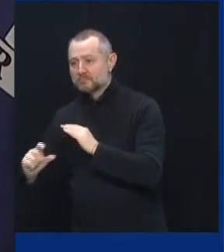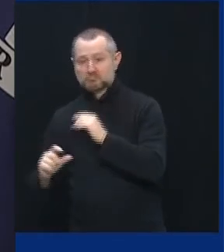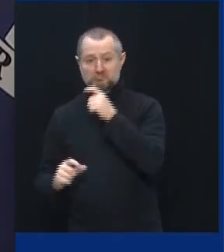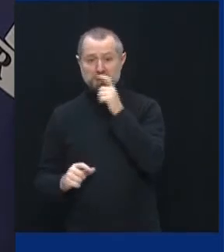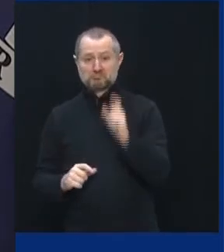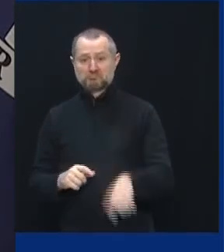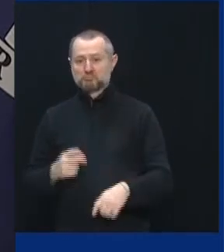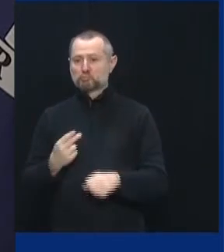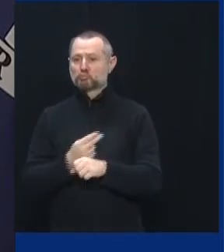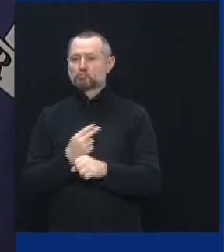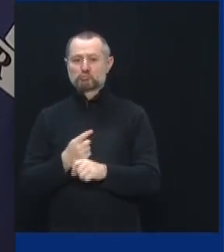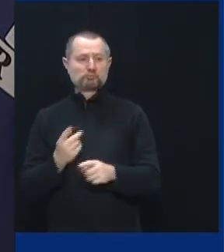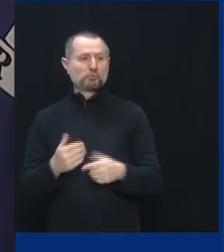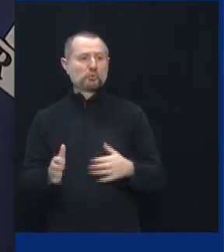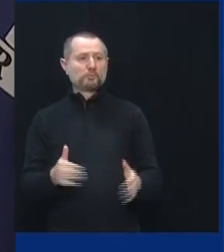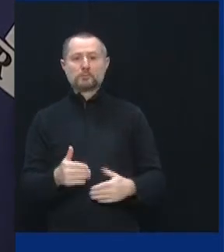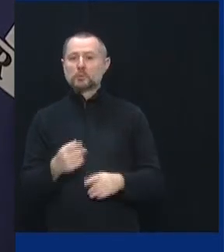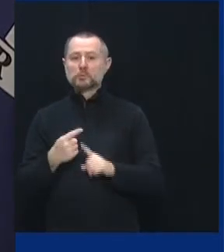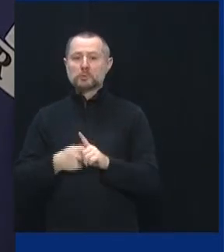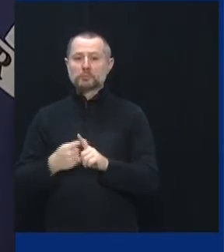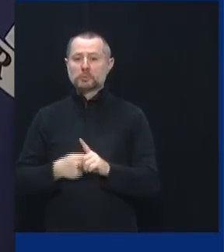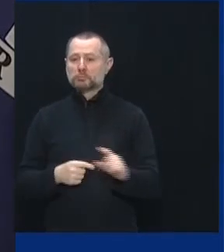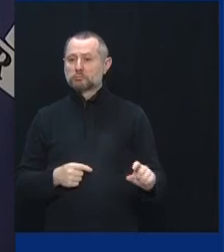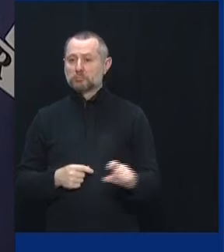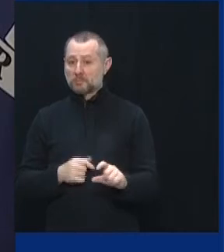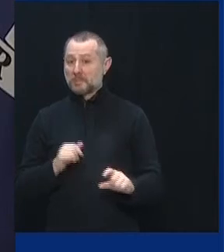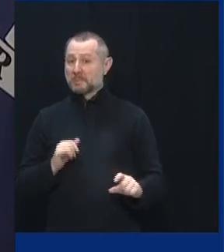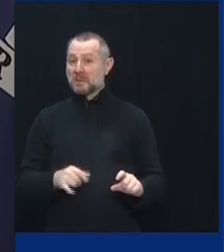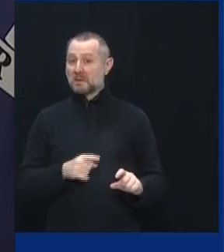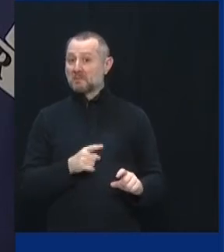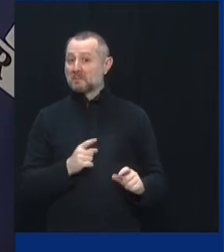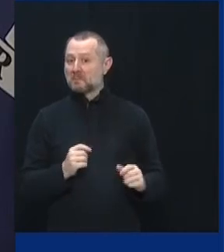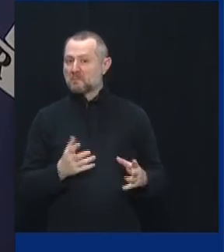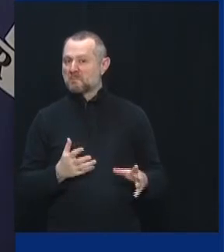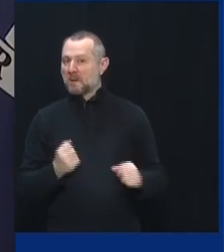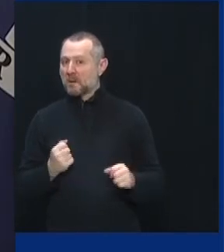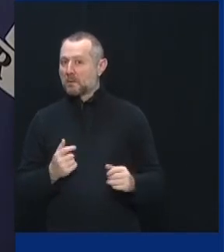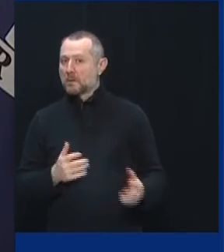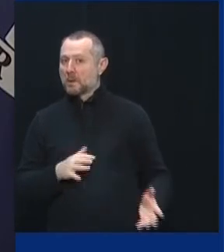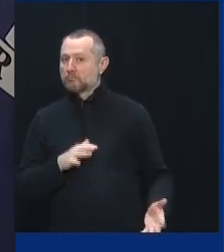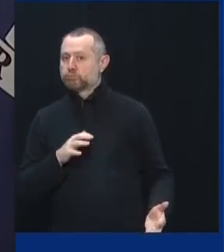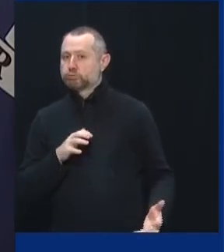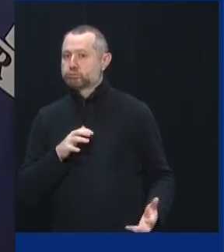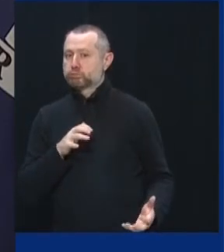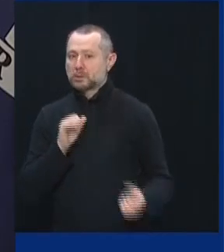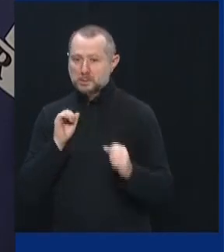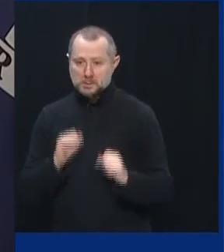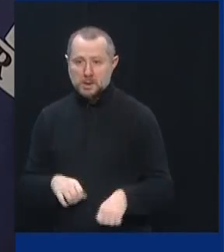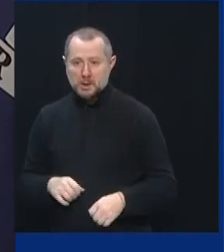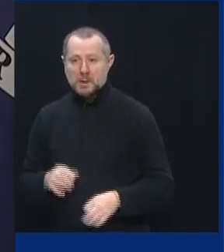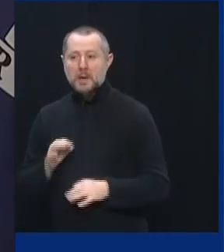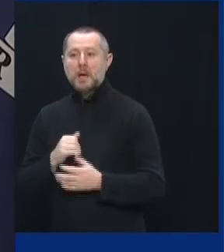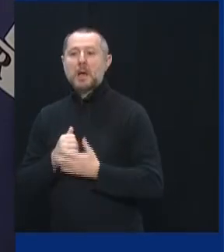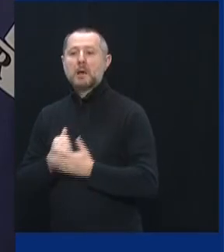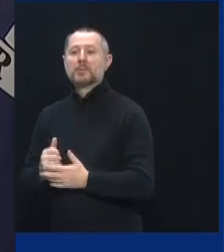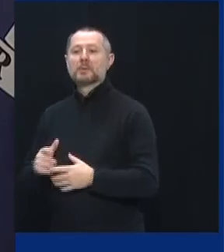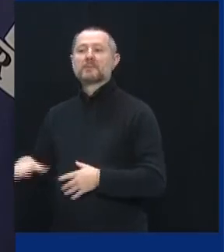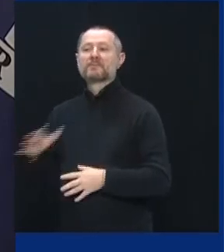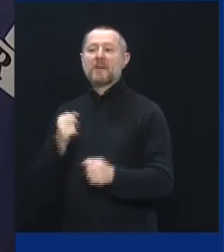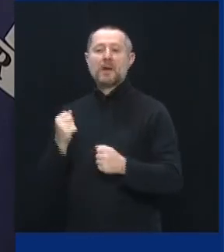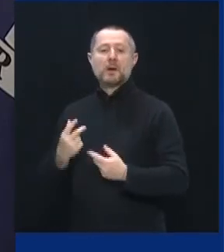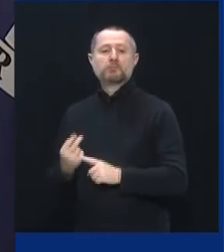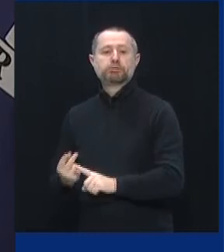significant supply increase, and that could change the reality of the situation.